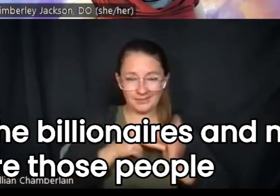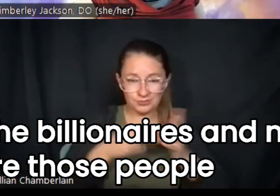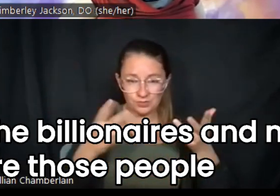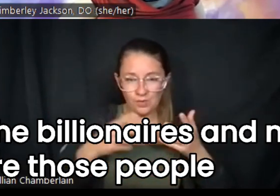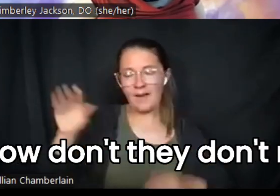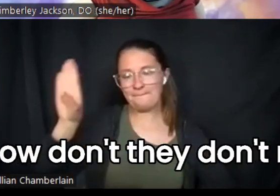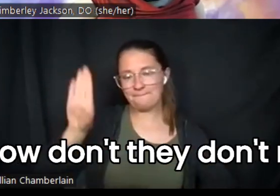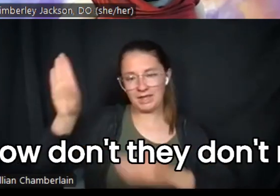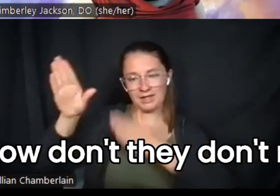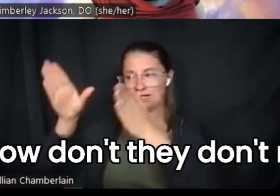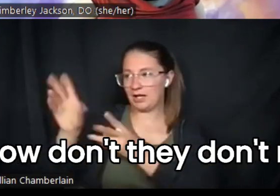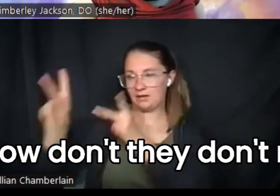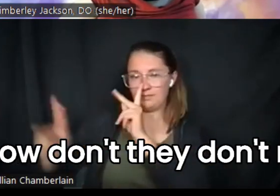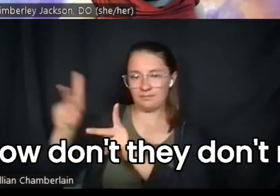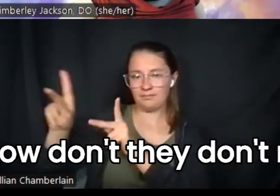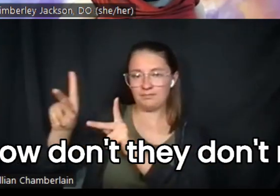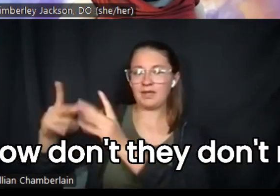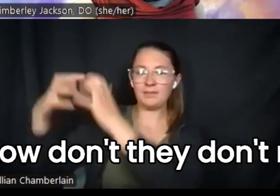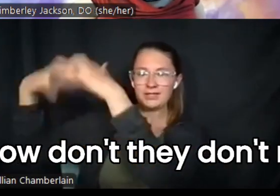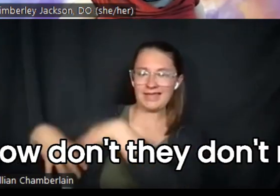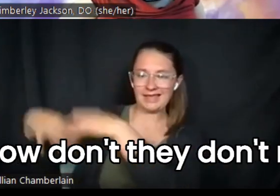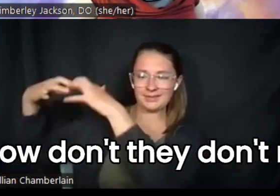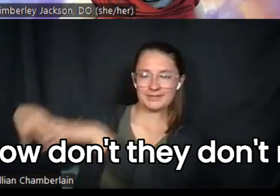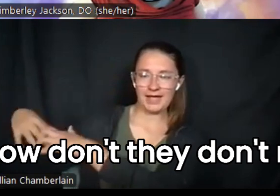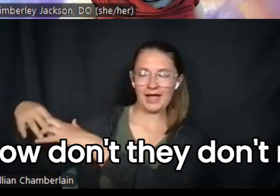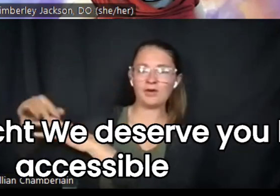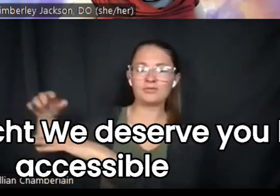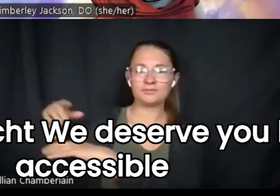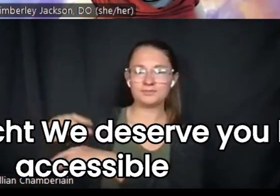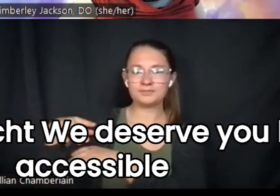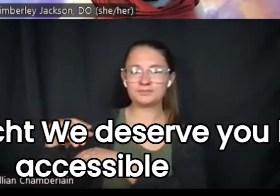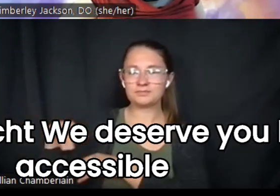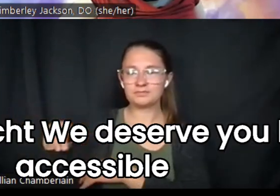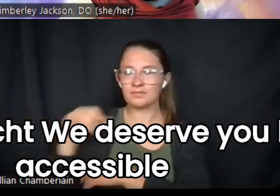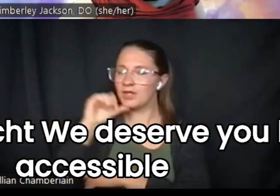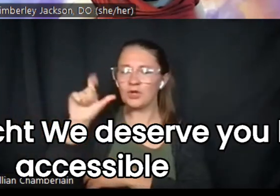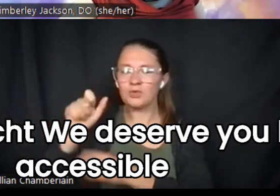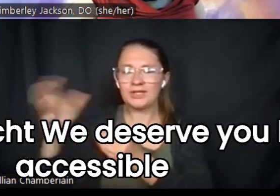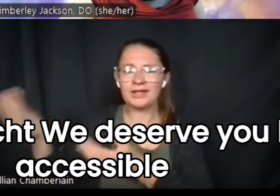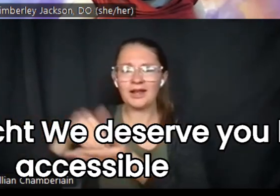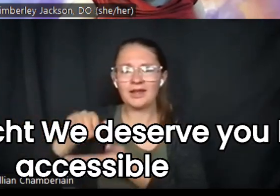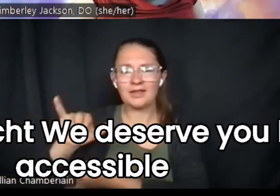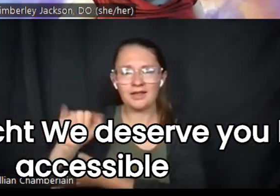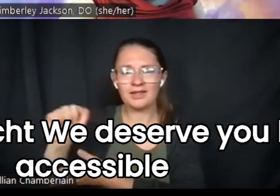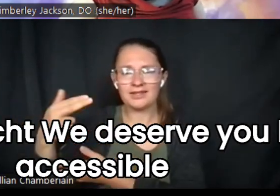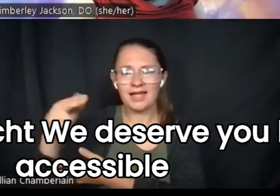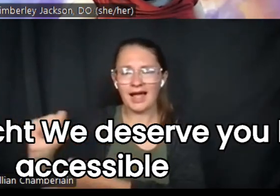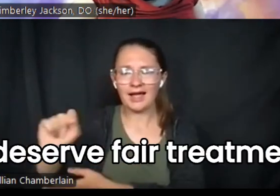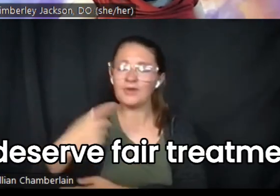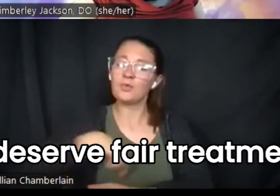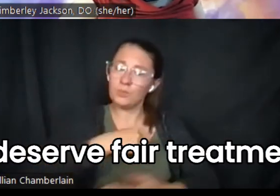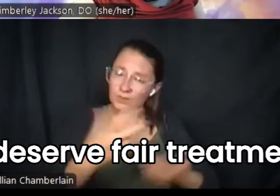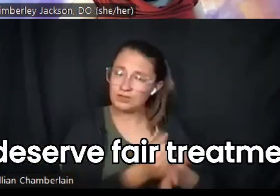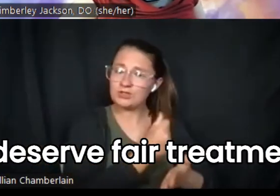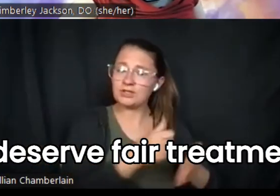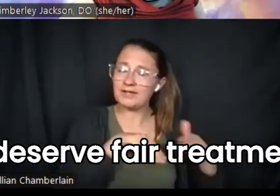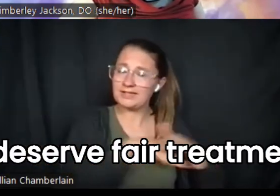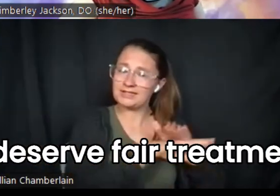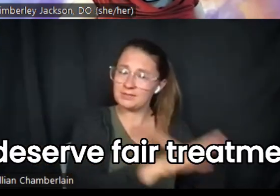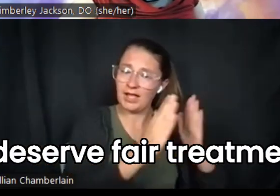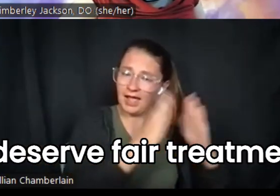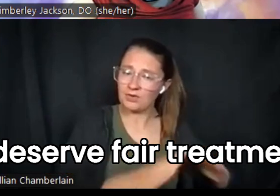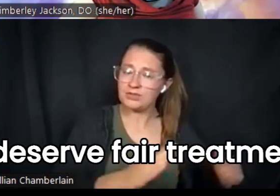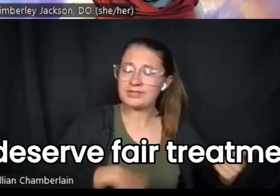sure those people with don't need another yacht. We deserve accessible housing. We